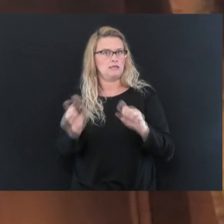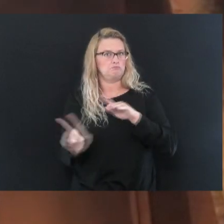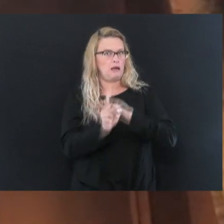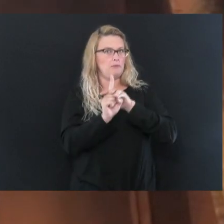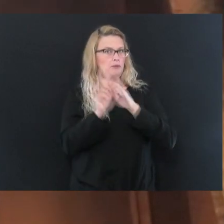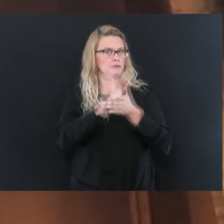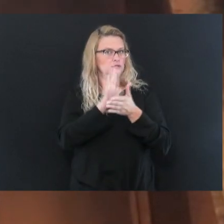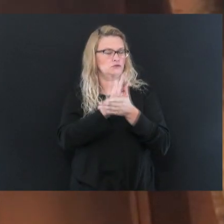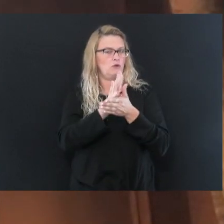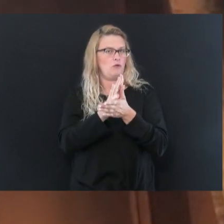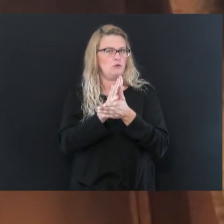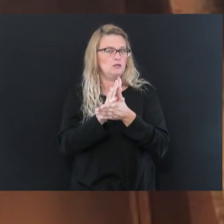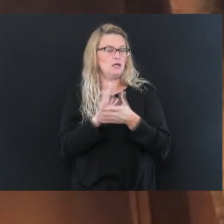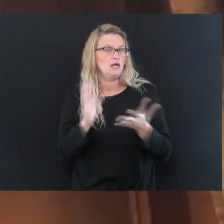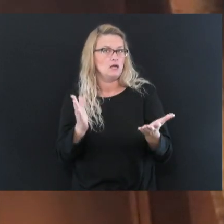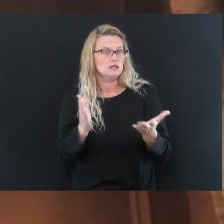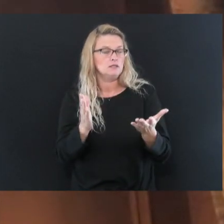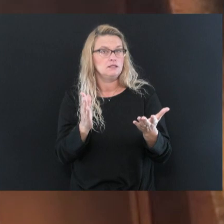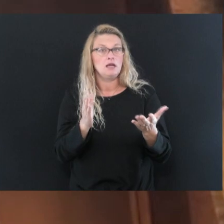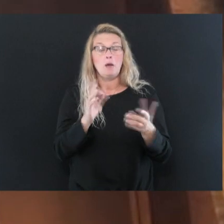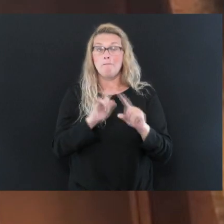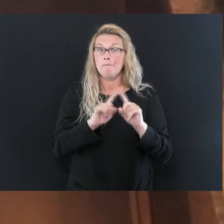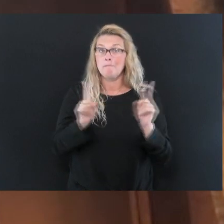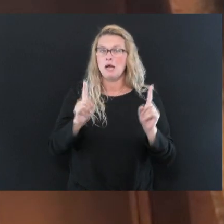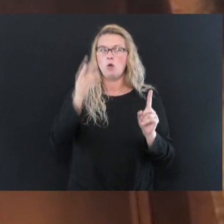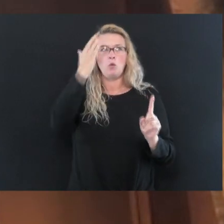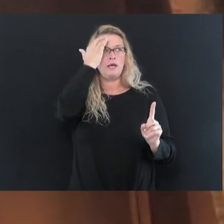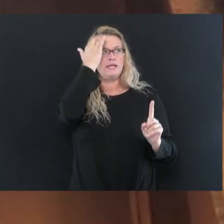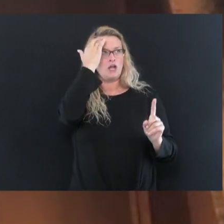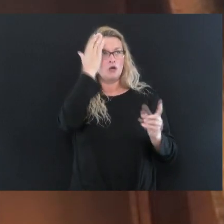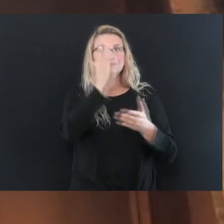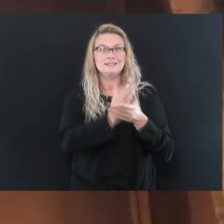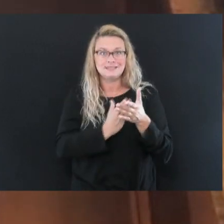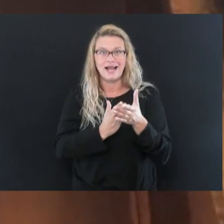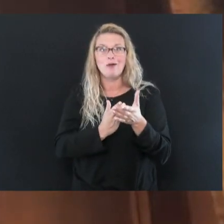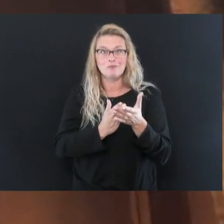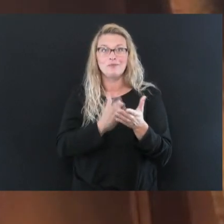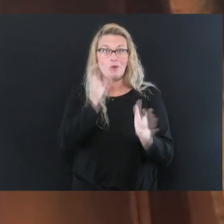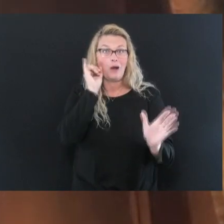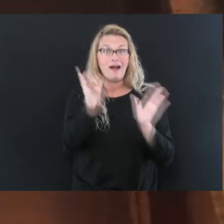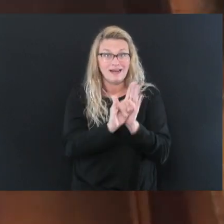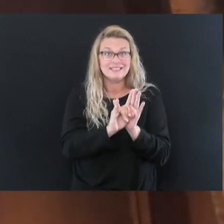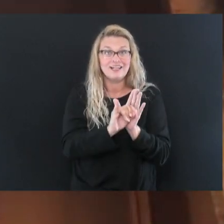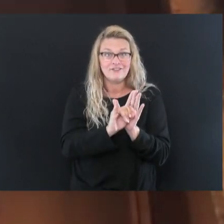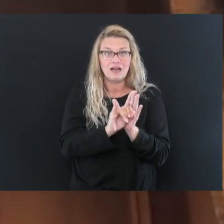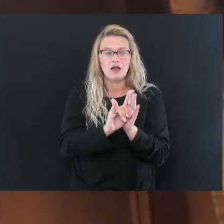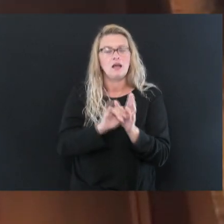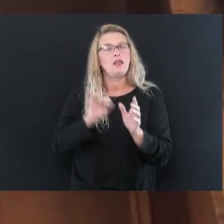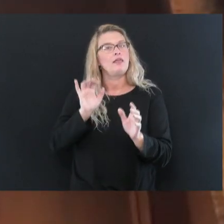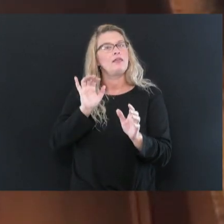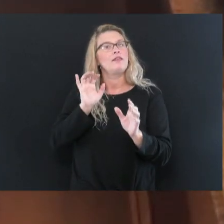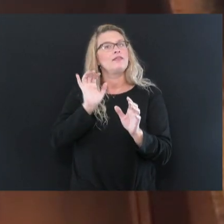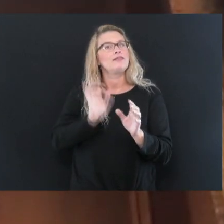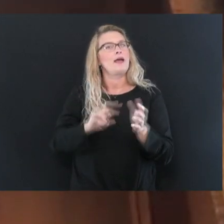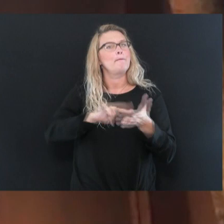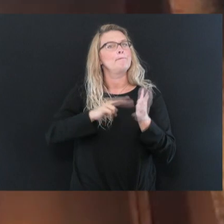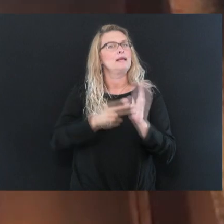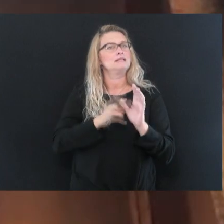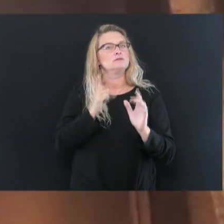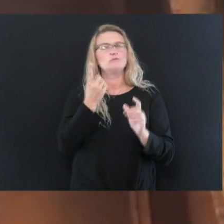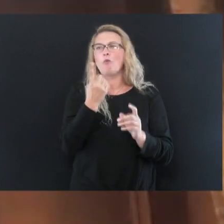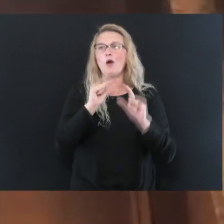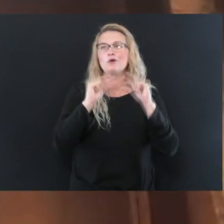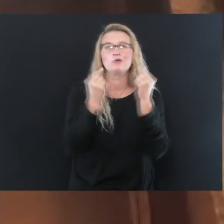exchange inside a classroom so far. But we know we'll have some positive people in schools, and we will isolate a group of people that might have